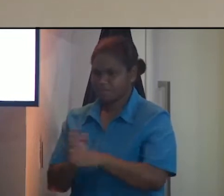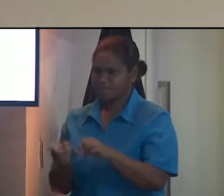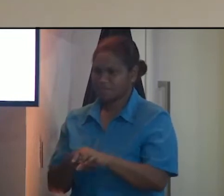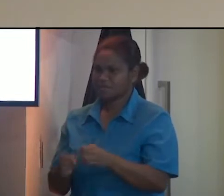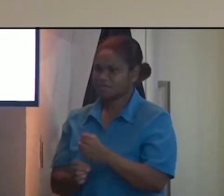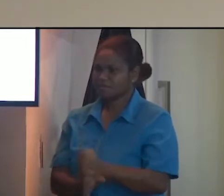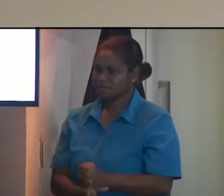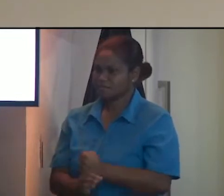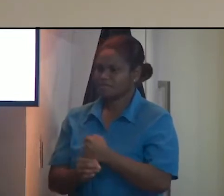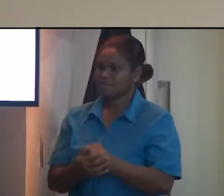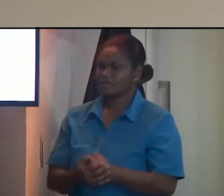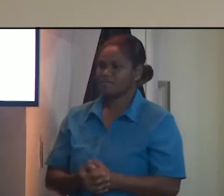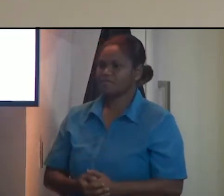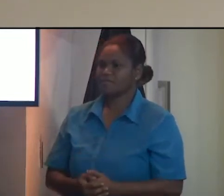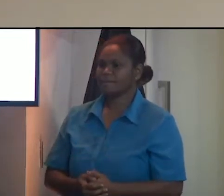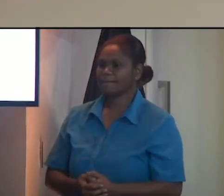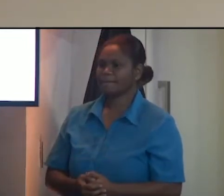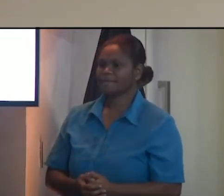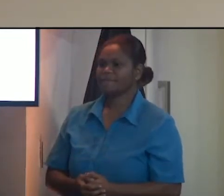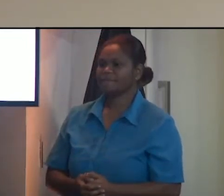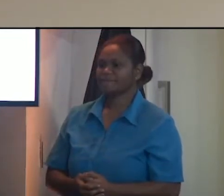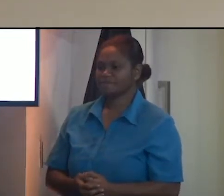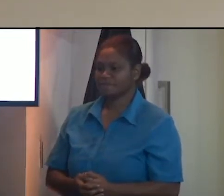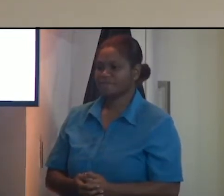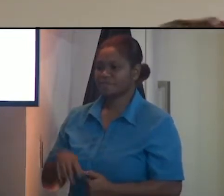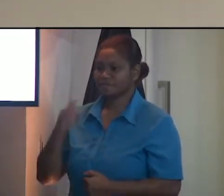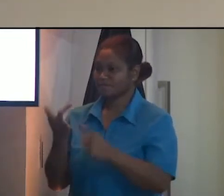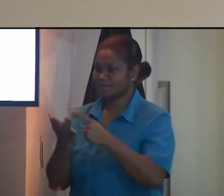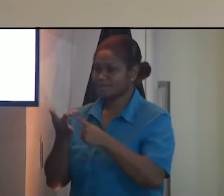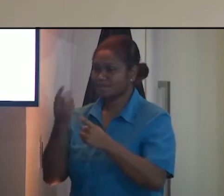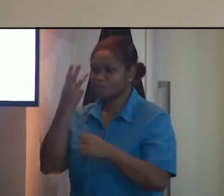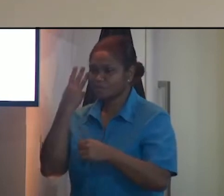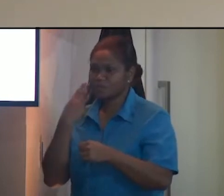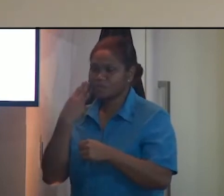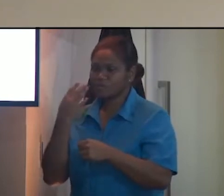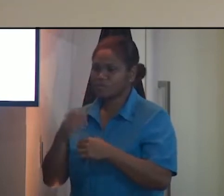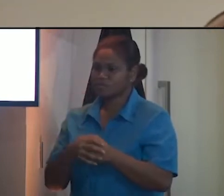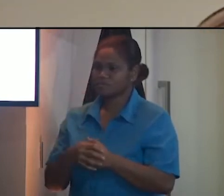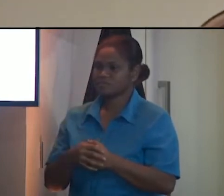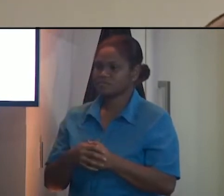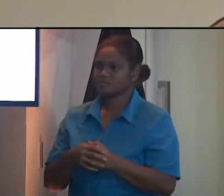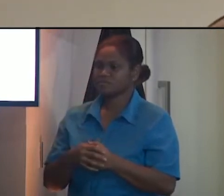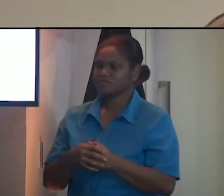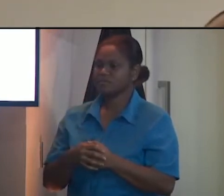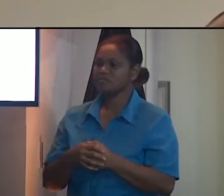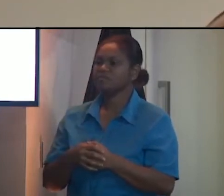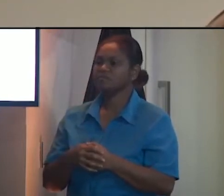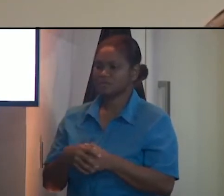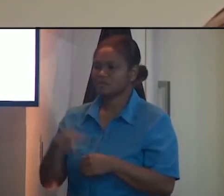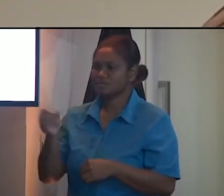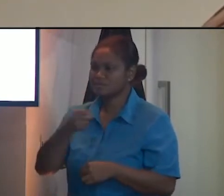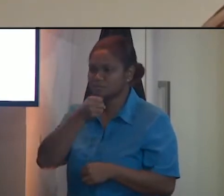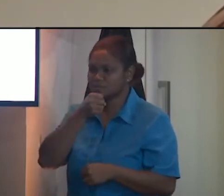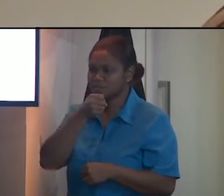Francisca Sem also is an evidence of this, where she went up to being a Speaker of Parliament. So we could see that